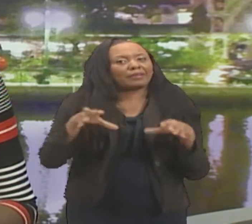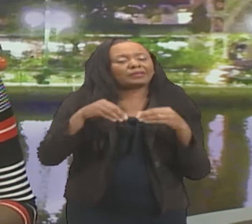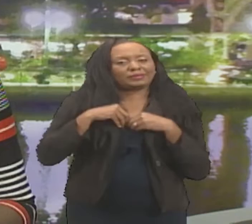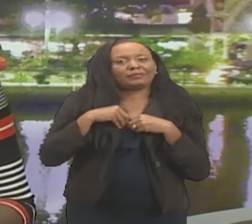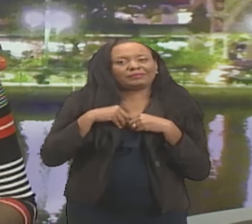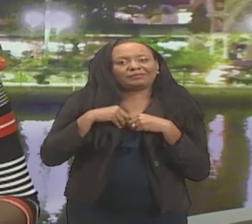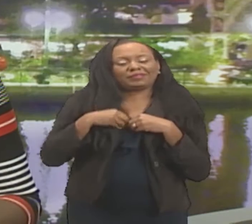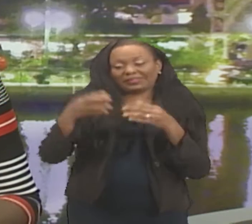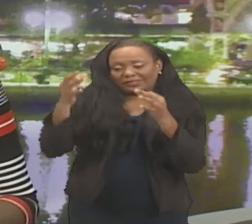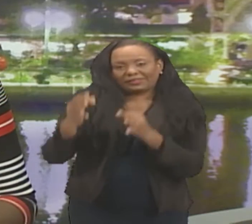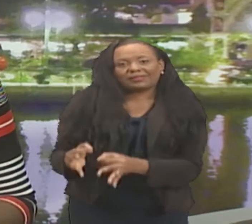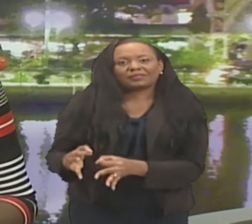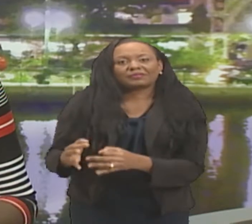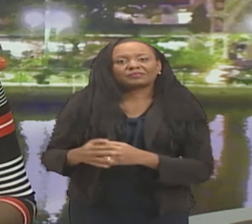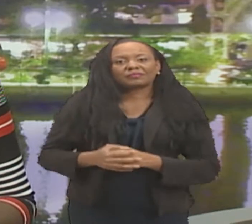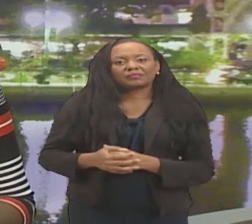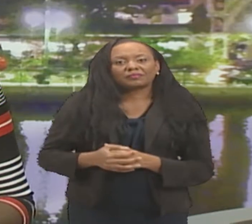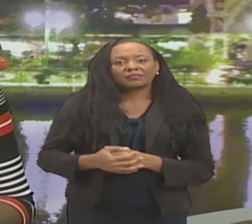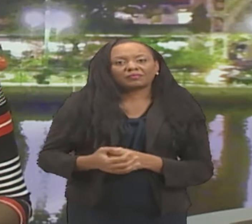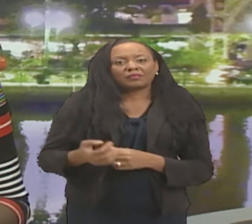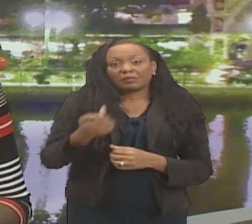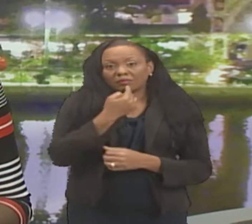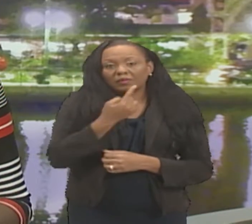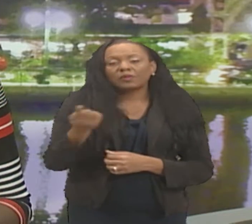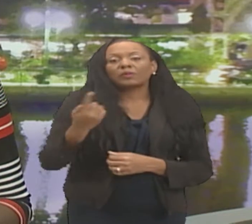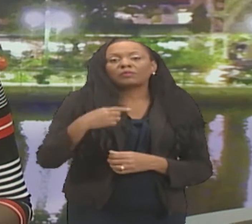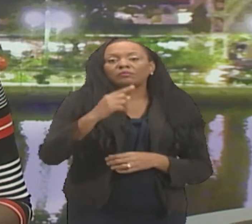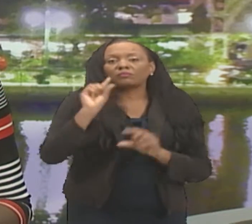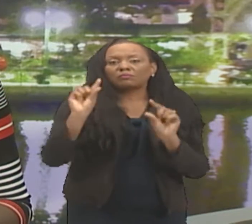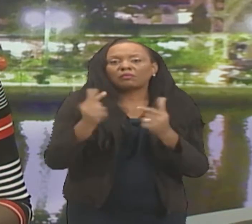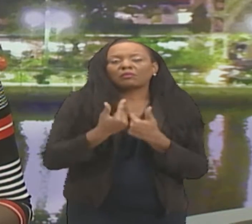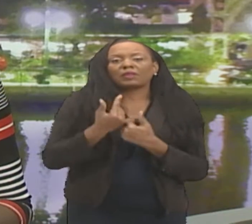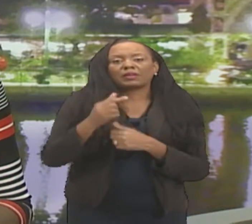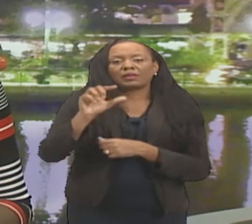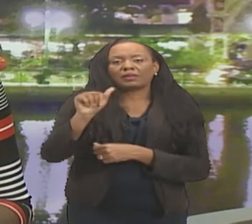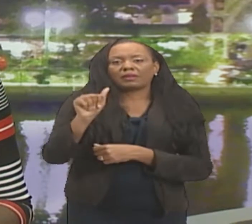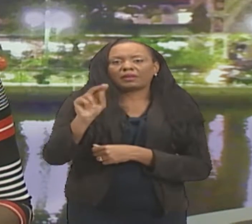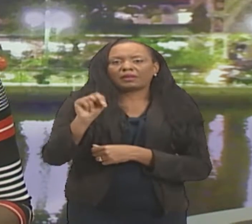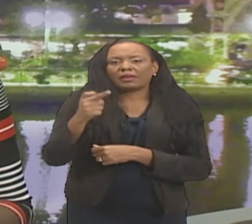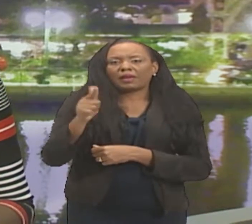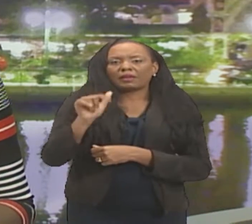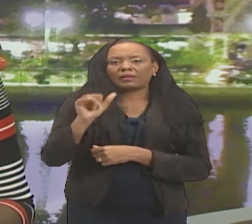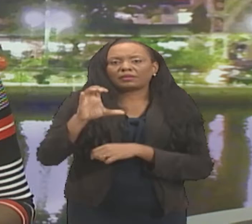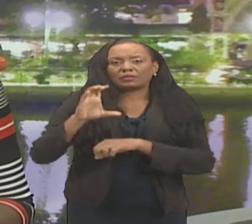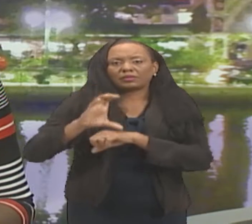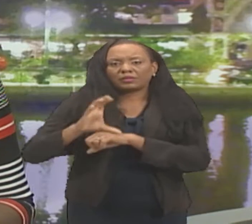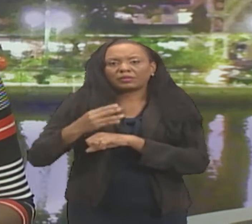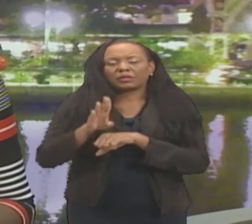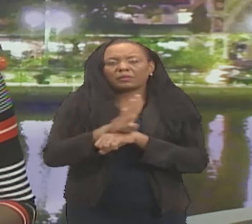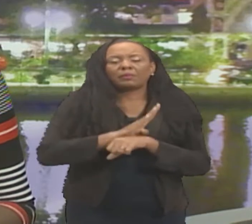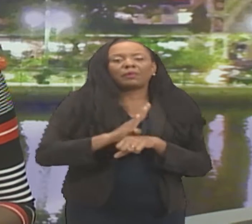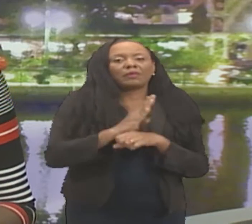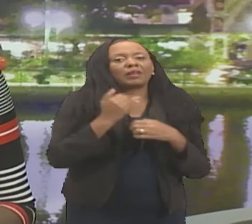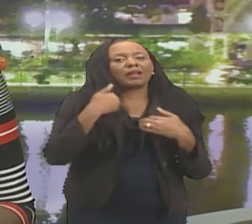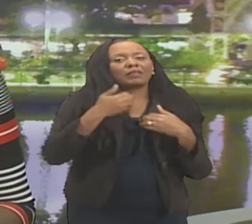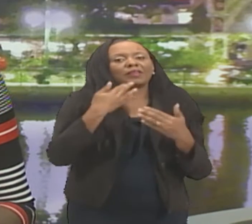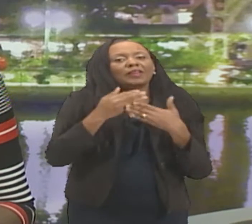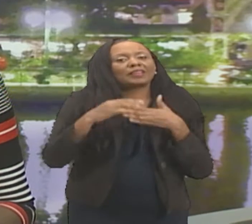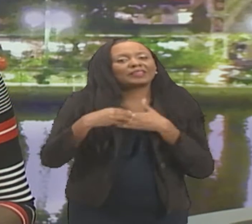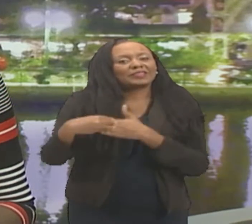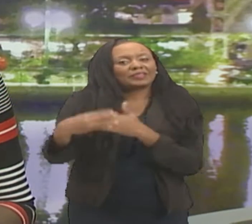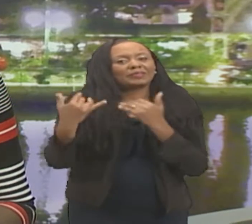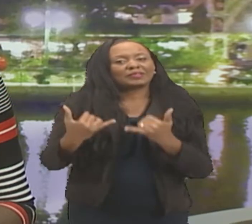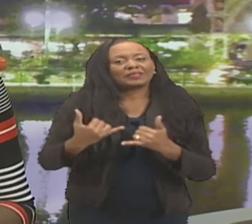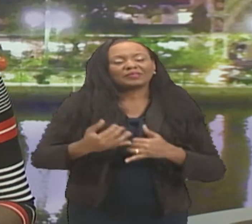all involved. Senator Tate told the upper chamber that the Anglican Church and Barbados are in good hands. He